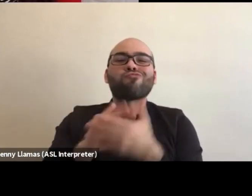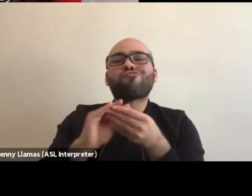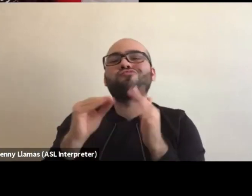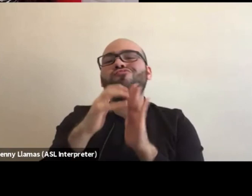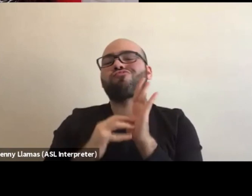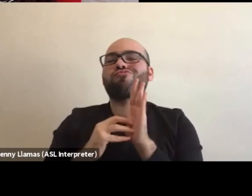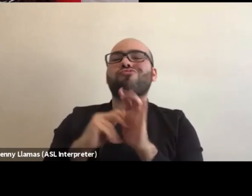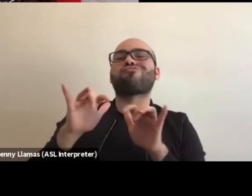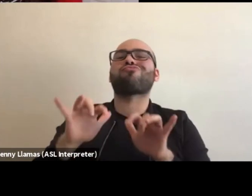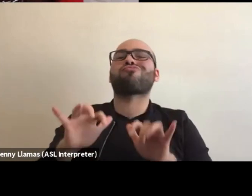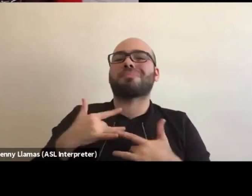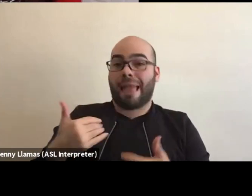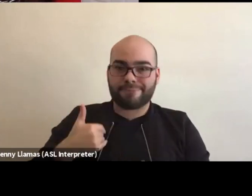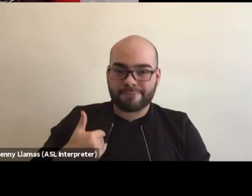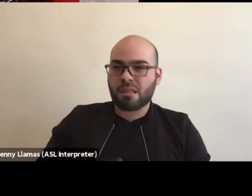in